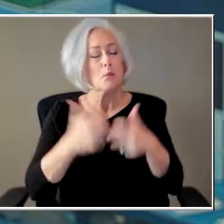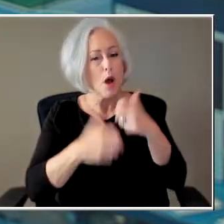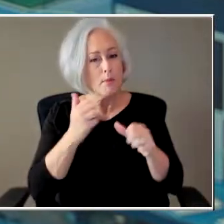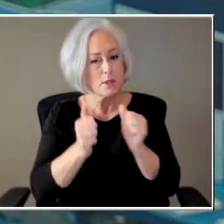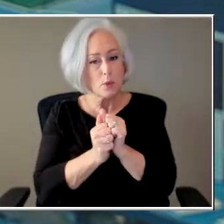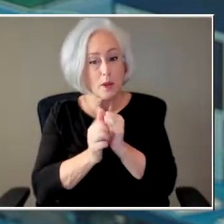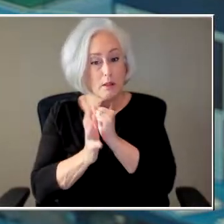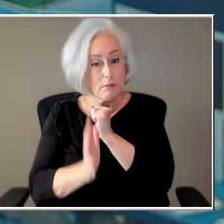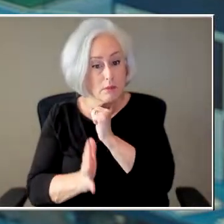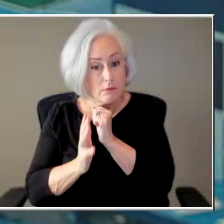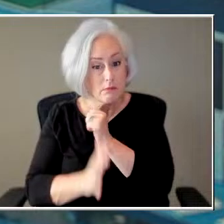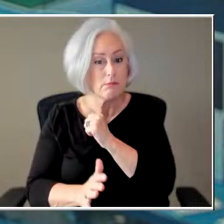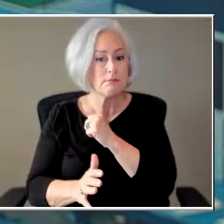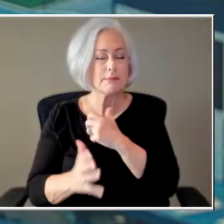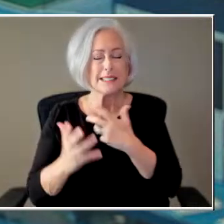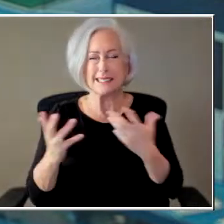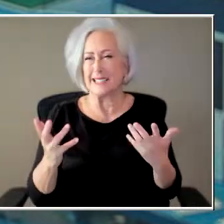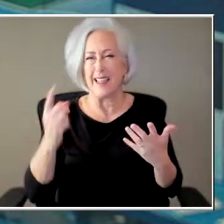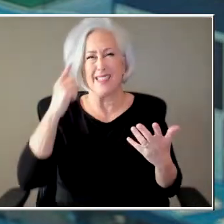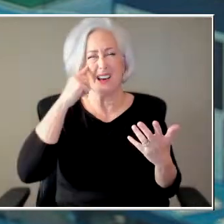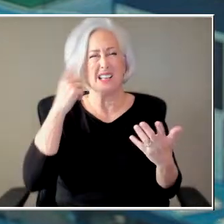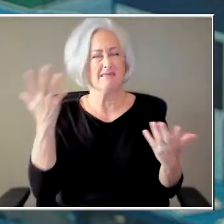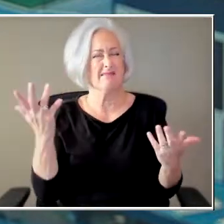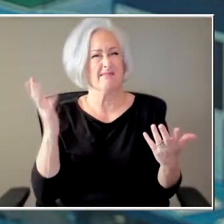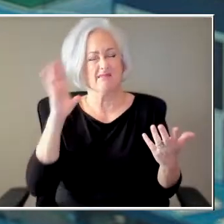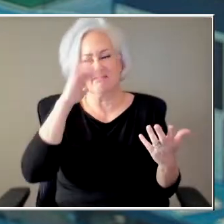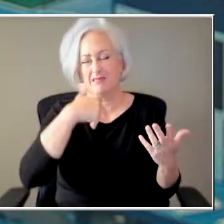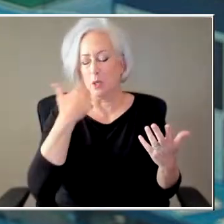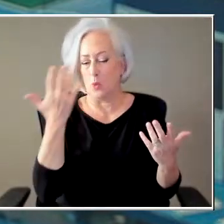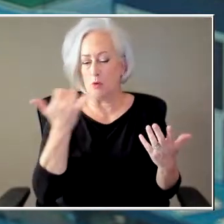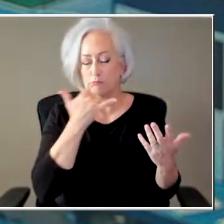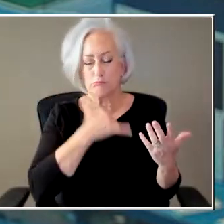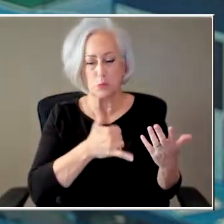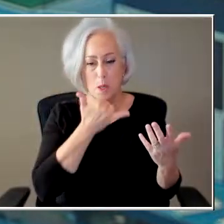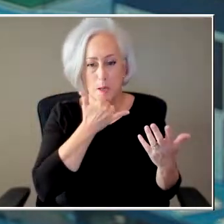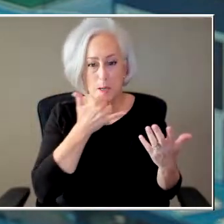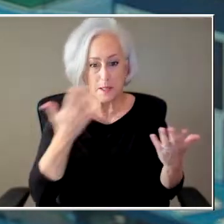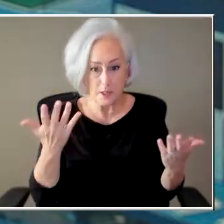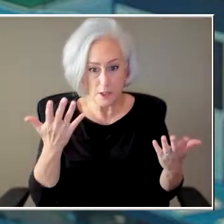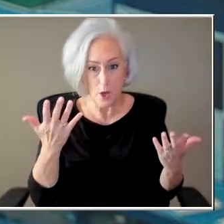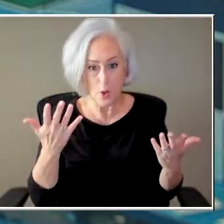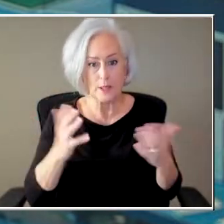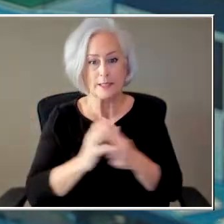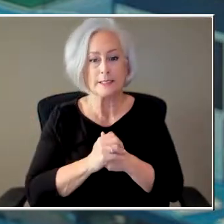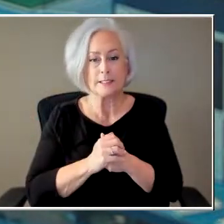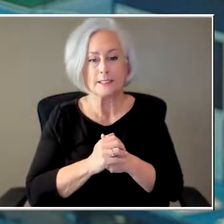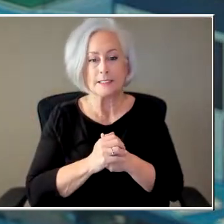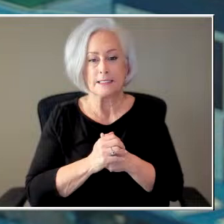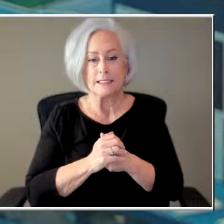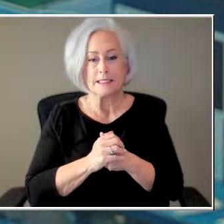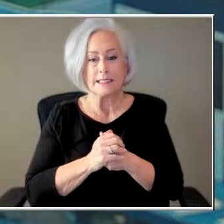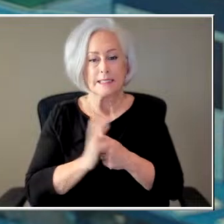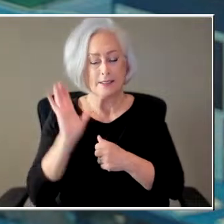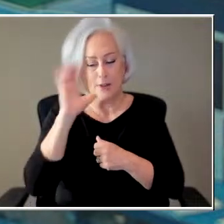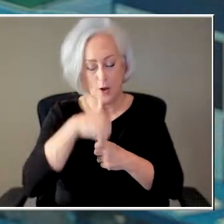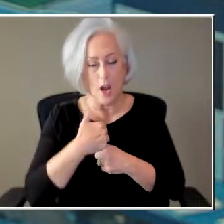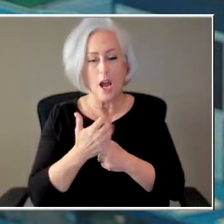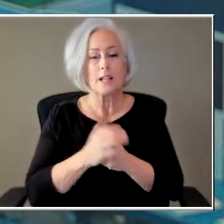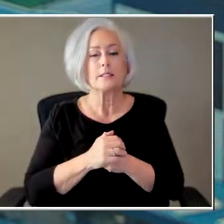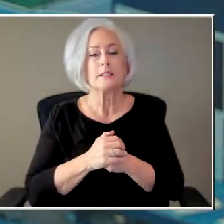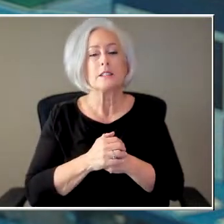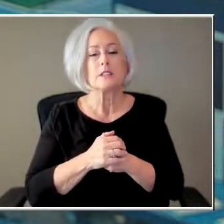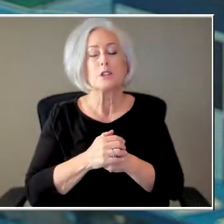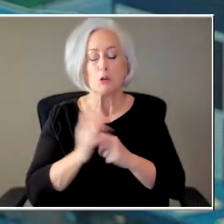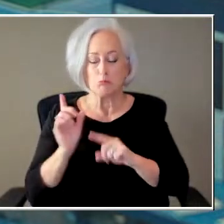and yeah, I just did not know what was going on. So it was super strange, and went to the